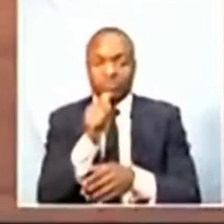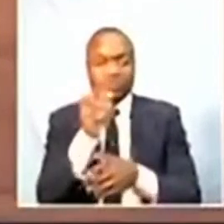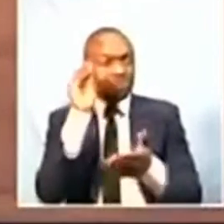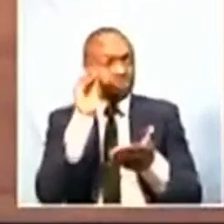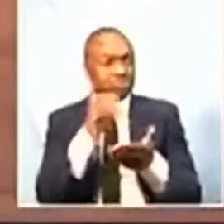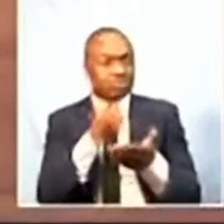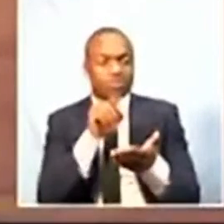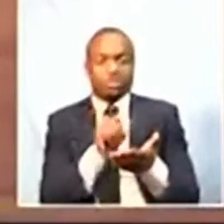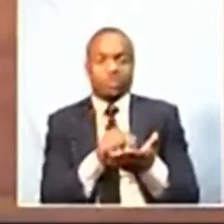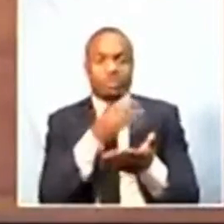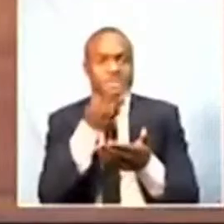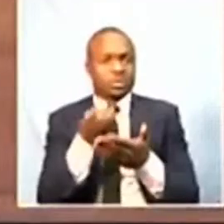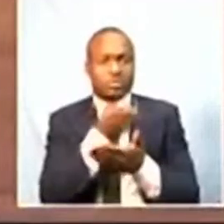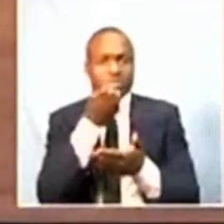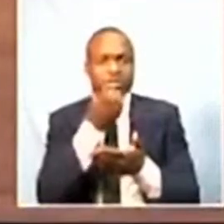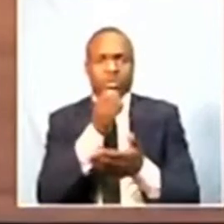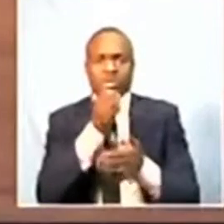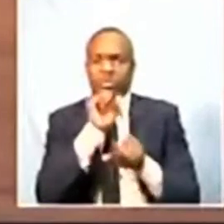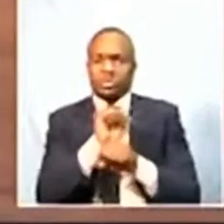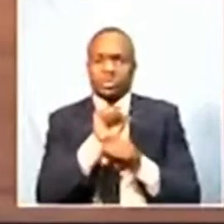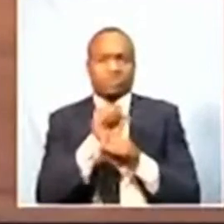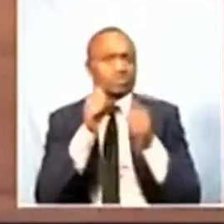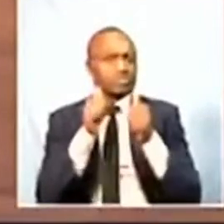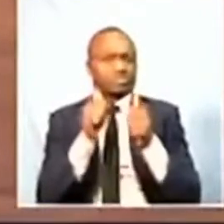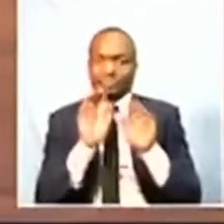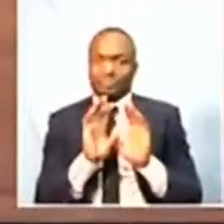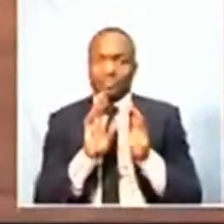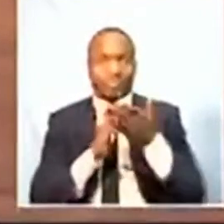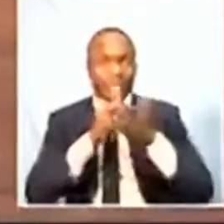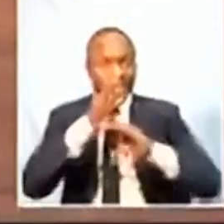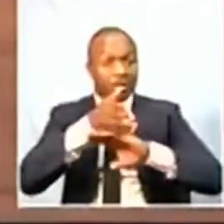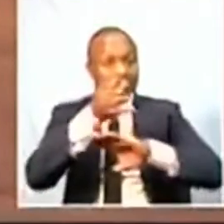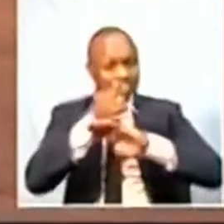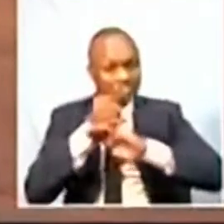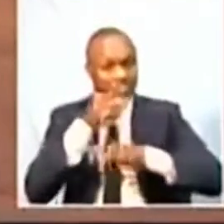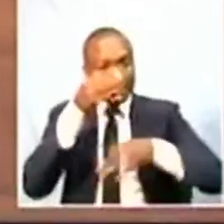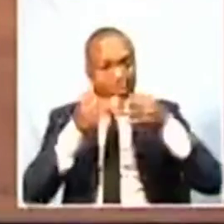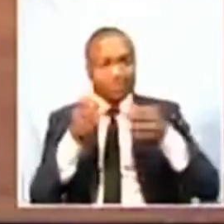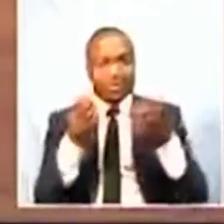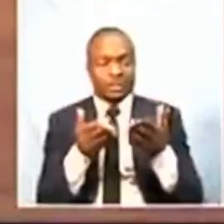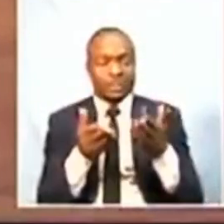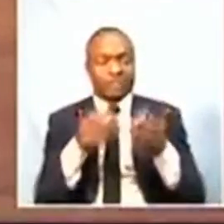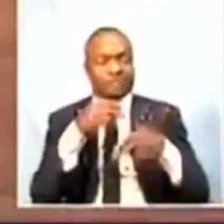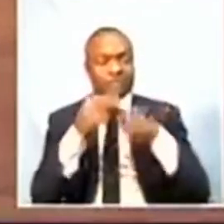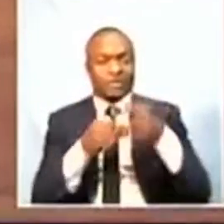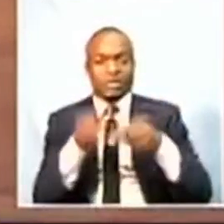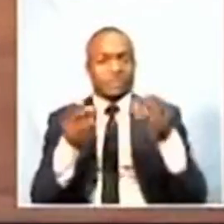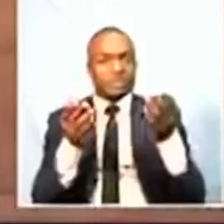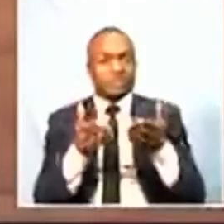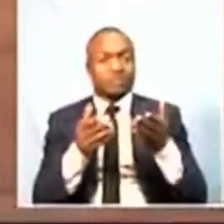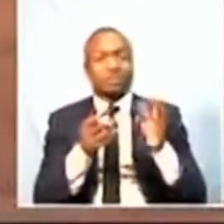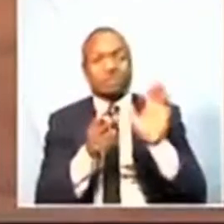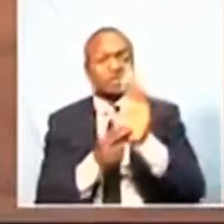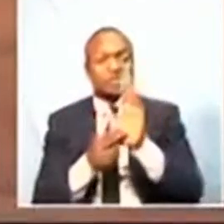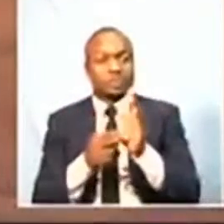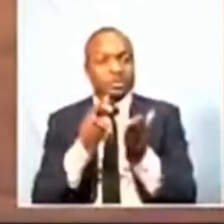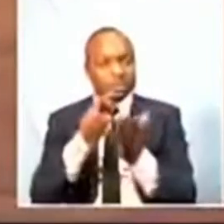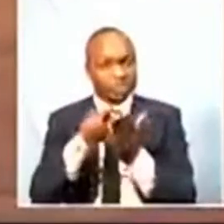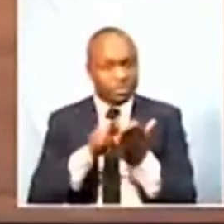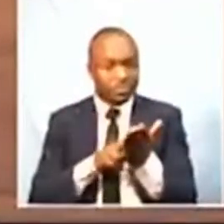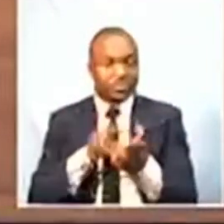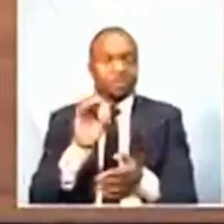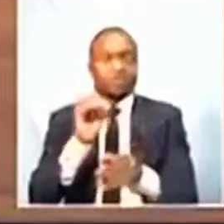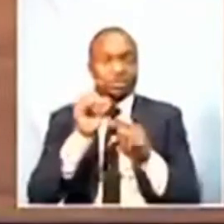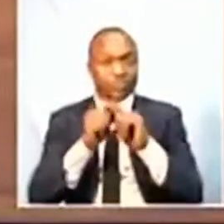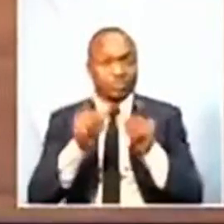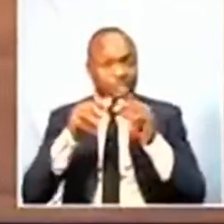picture here, that the economy was not doing fine, no. Because even after inviting them, if they have nothing, they have nothing. You would have recorded 0. But how did you